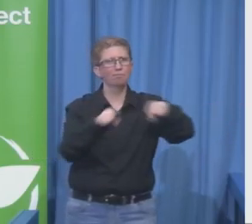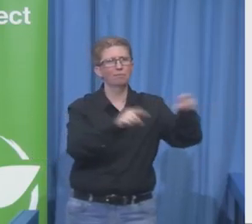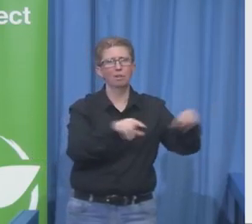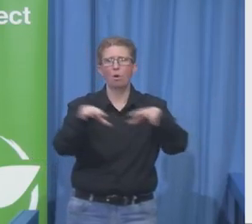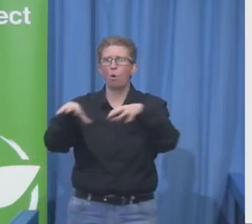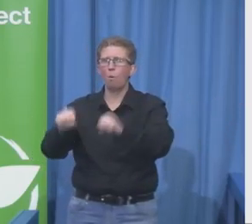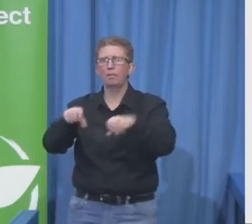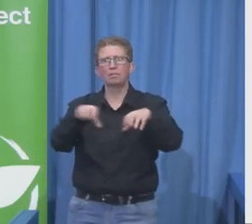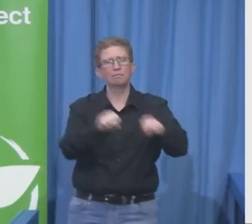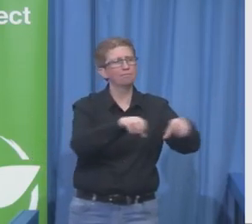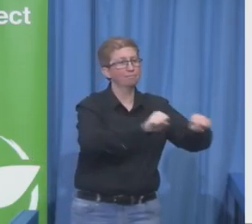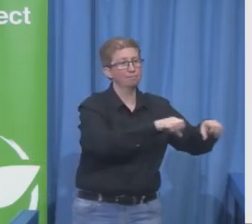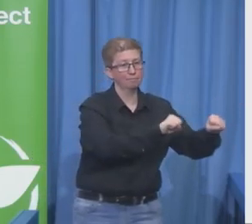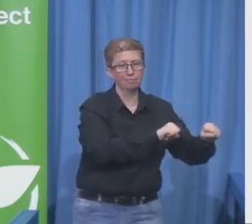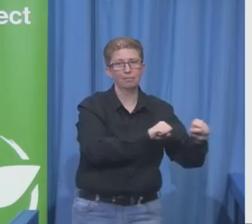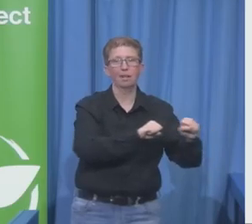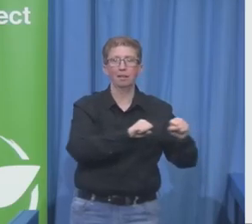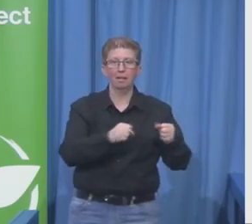We wanted to share this knowledge